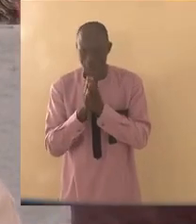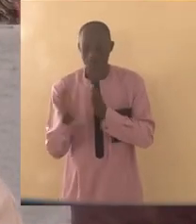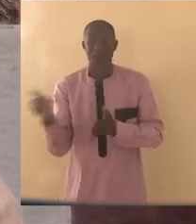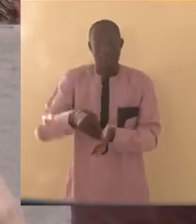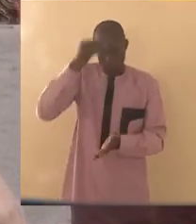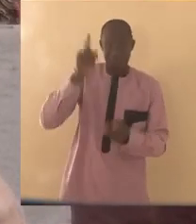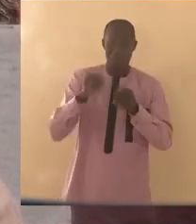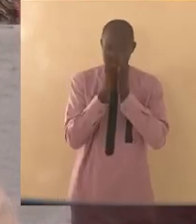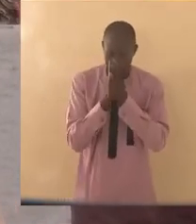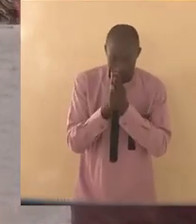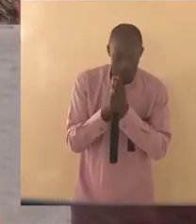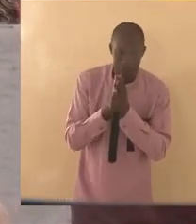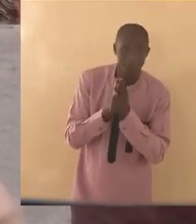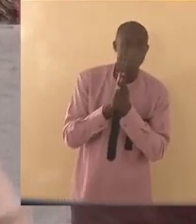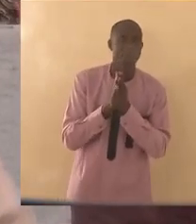They learn to pray.